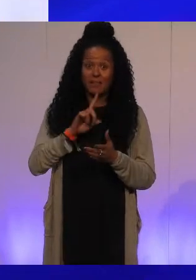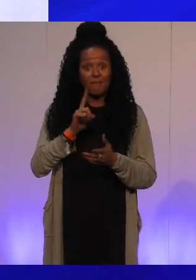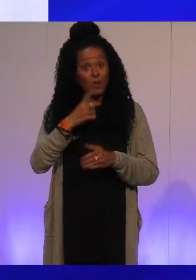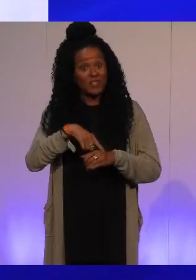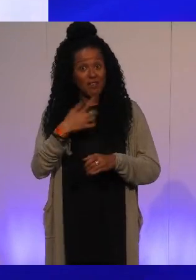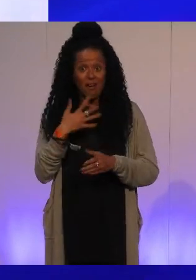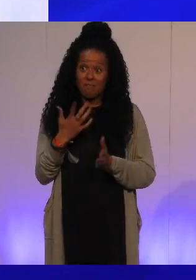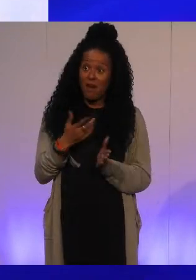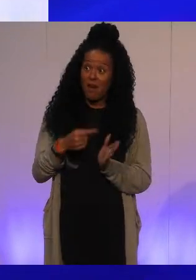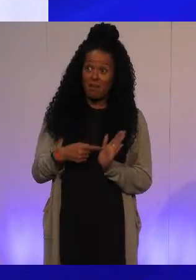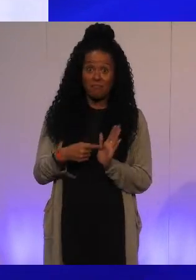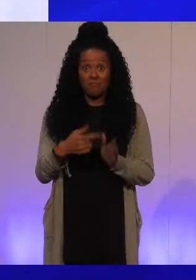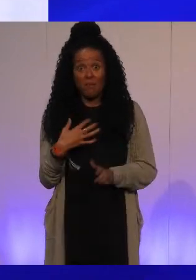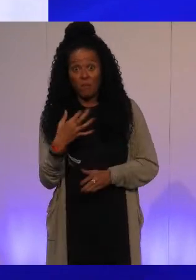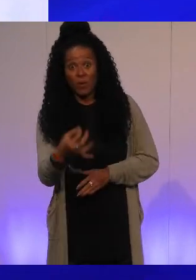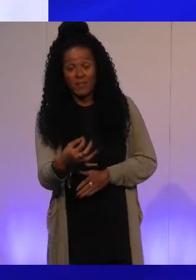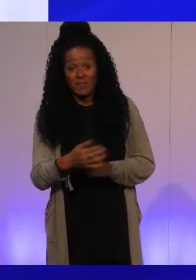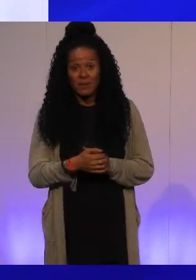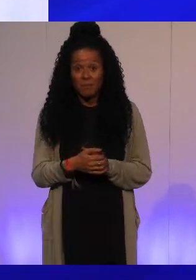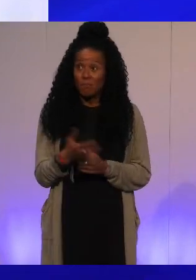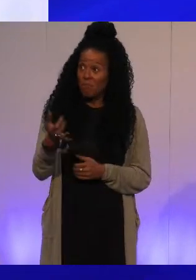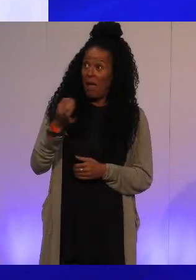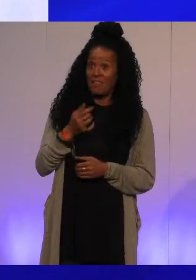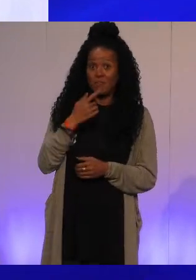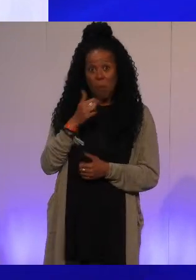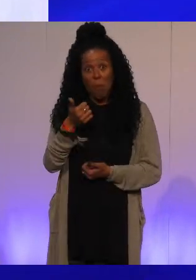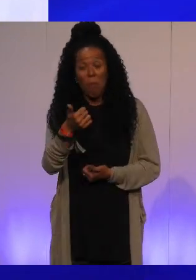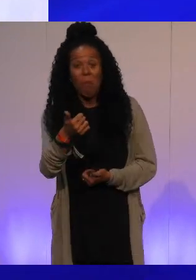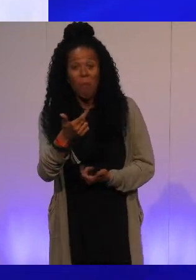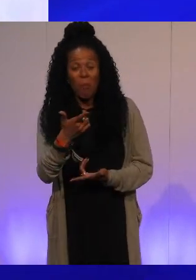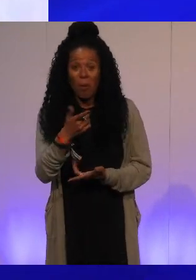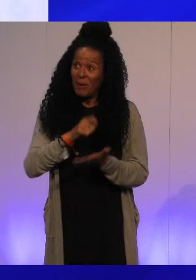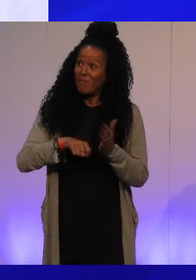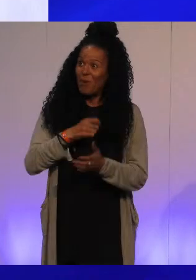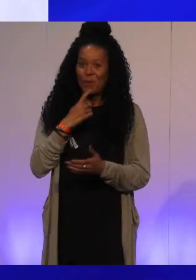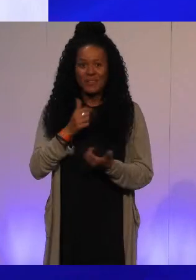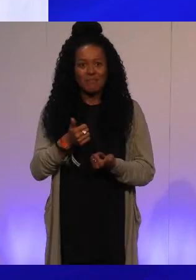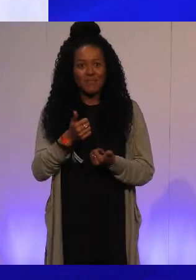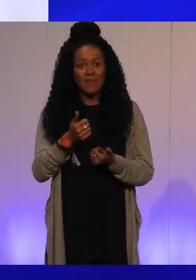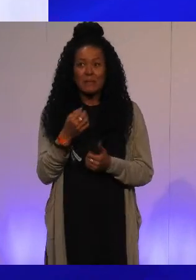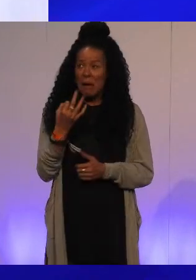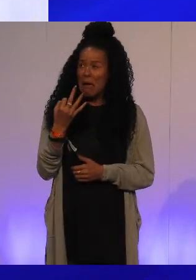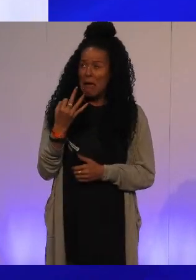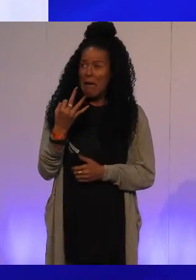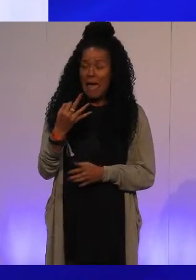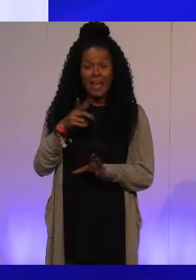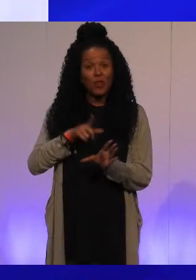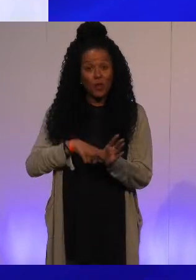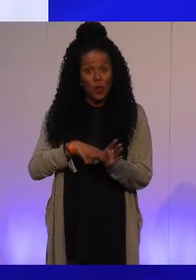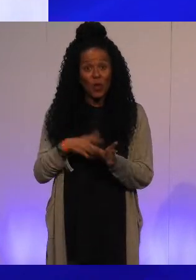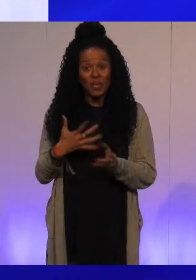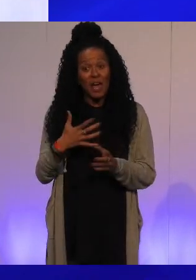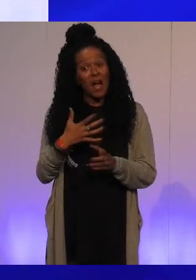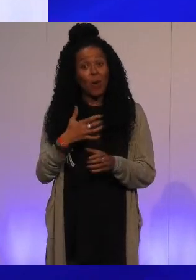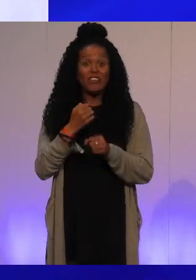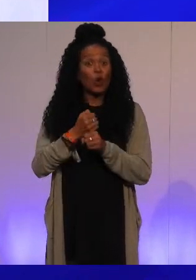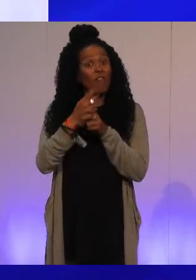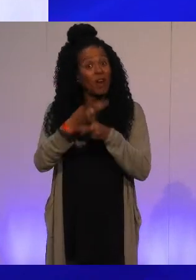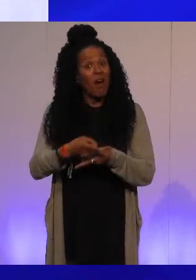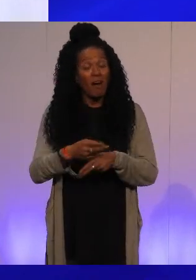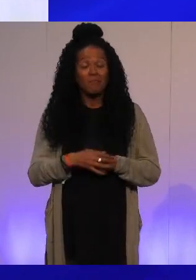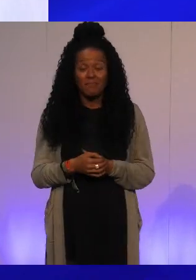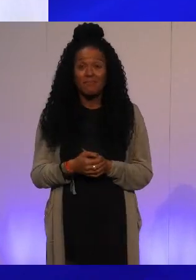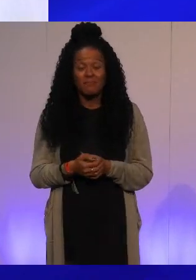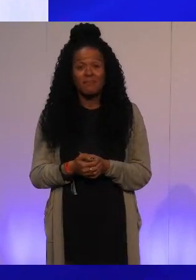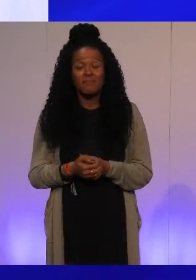of asking, if you like. And this is my 8th year as a governor,